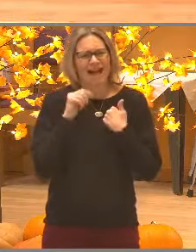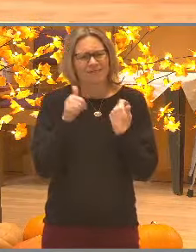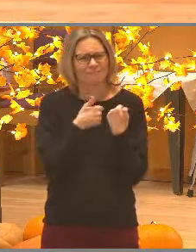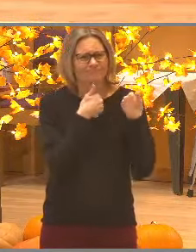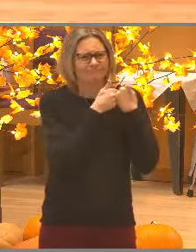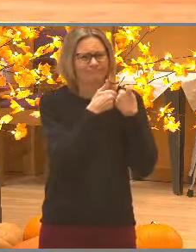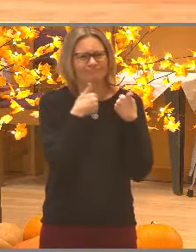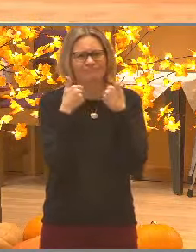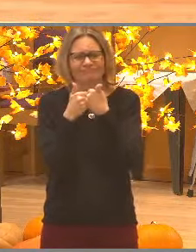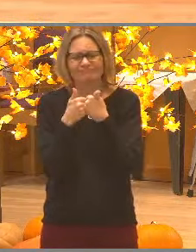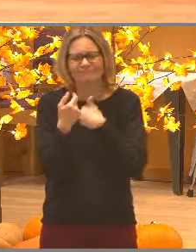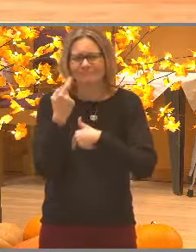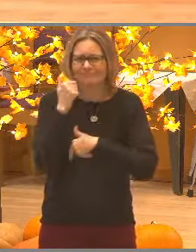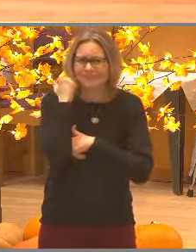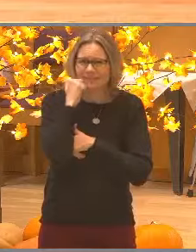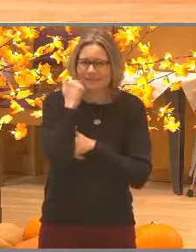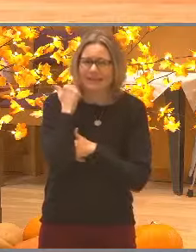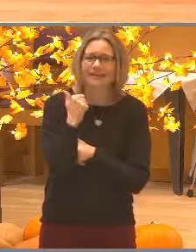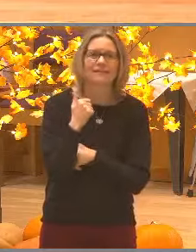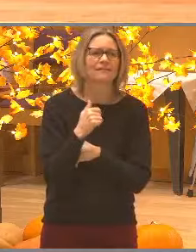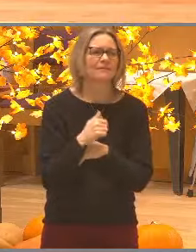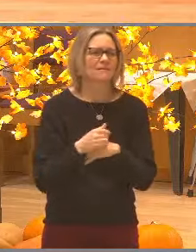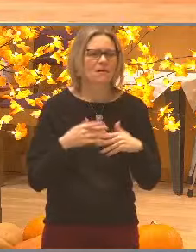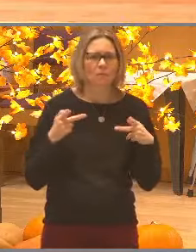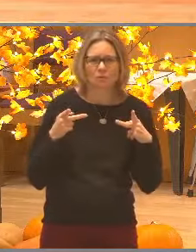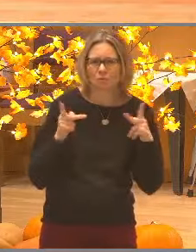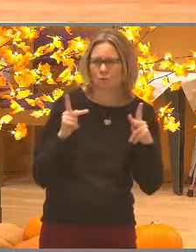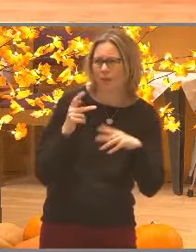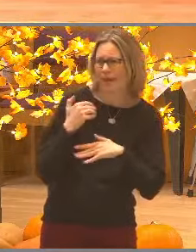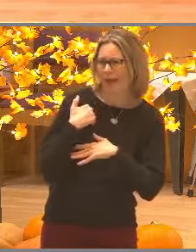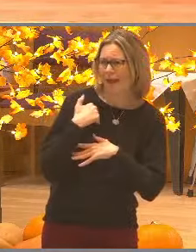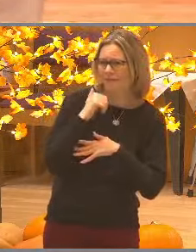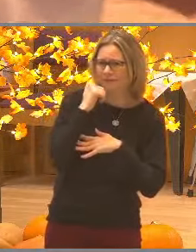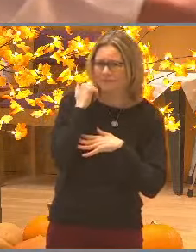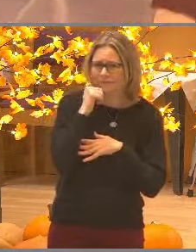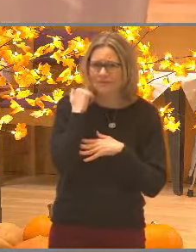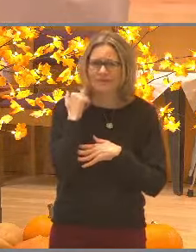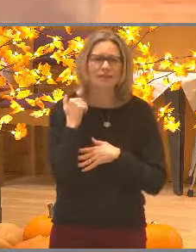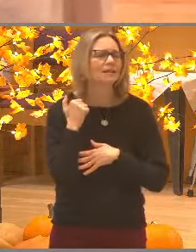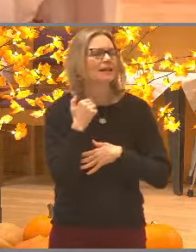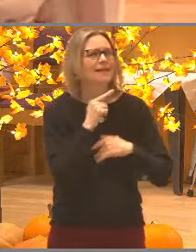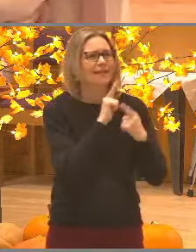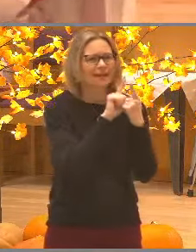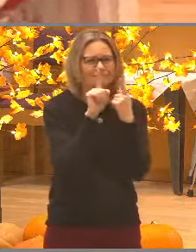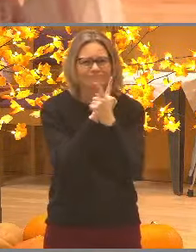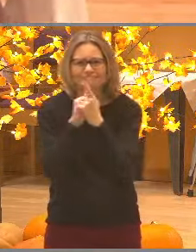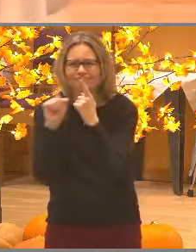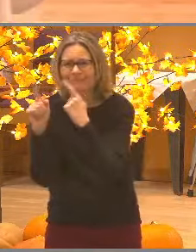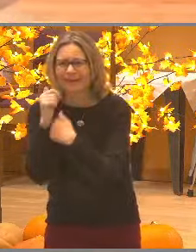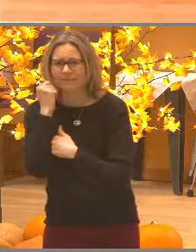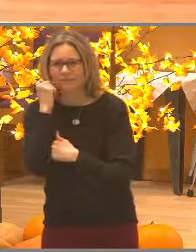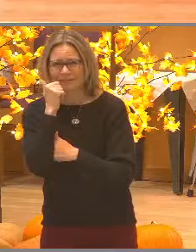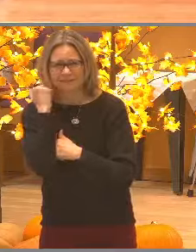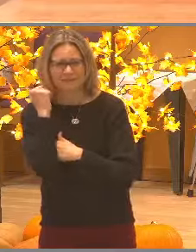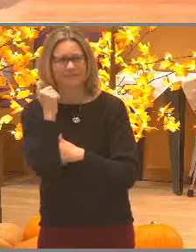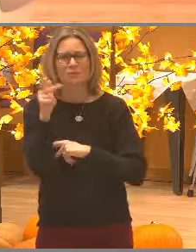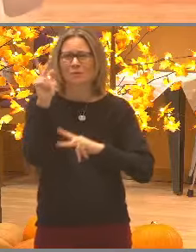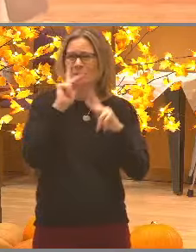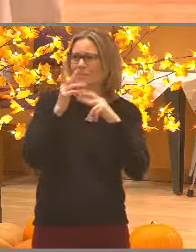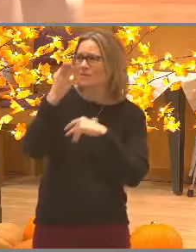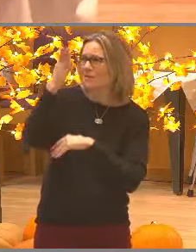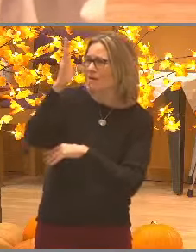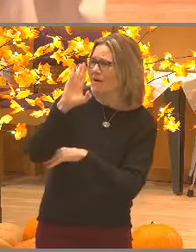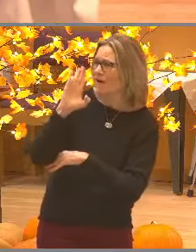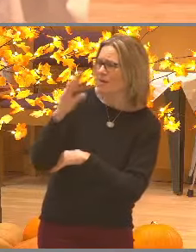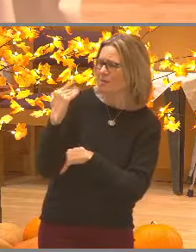day, with the opportunities that we face every day, with the encounters that we have every day with people of God